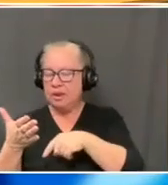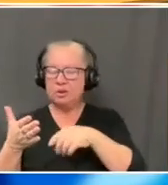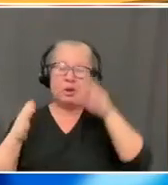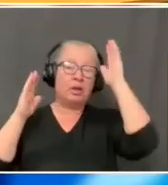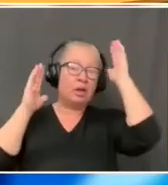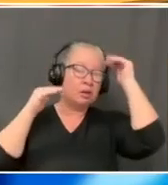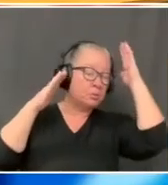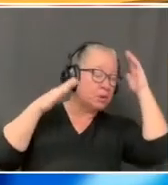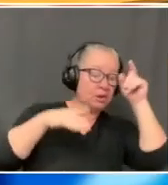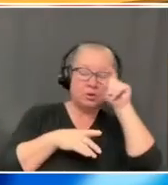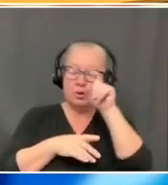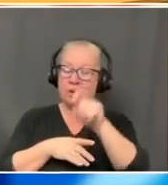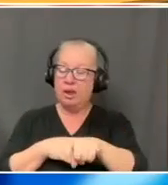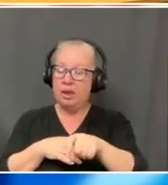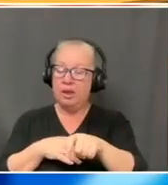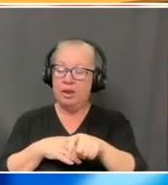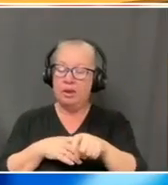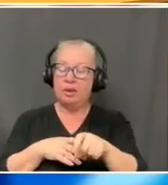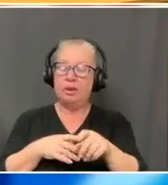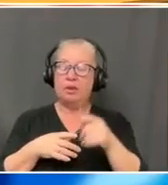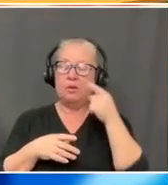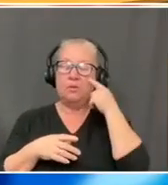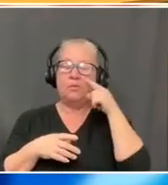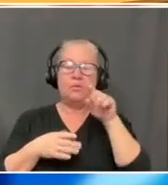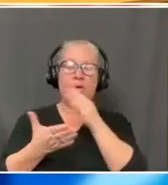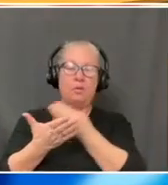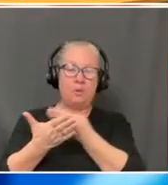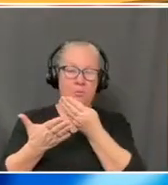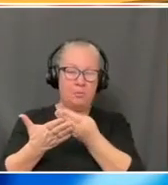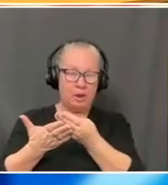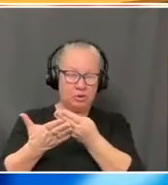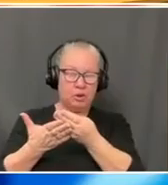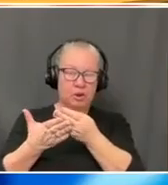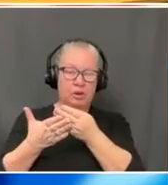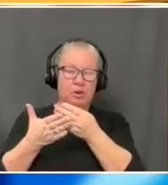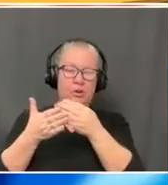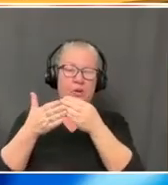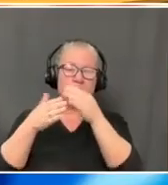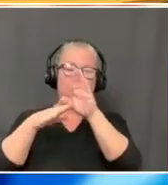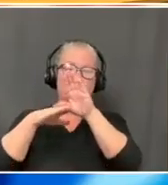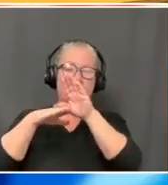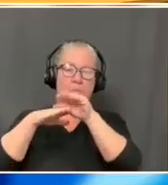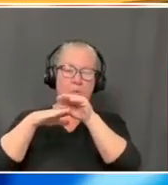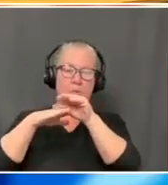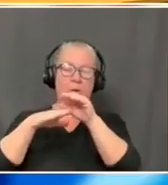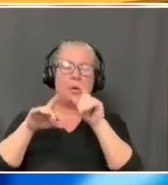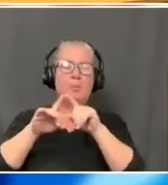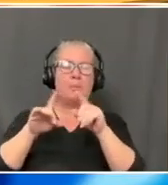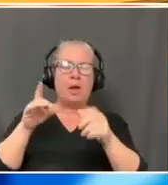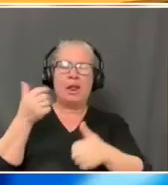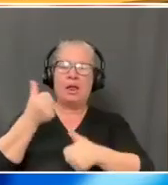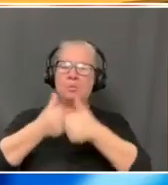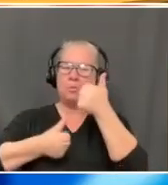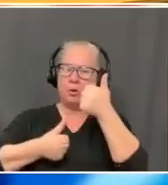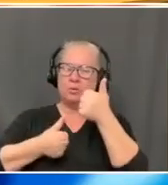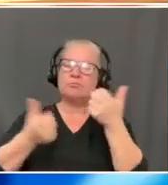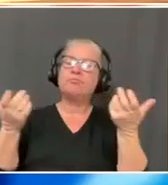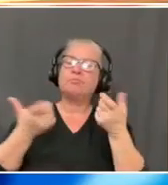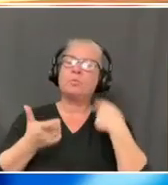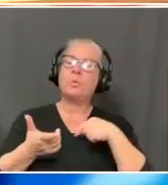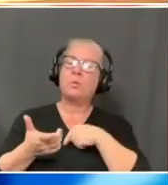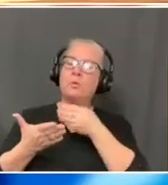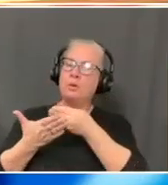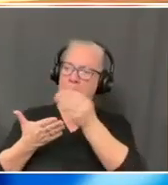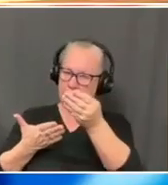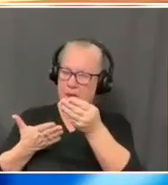the budget being made lower, that at most this is what would be spent in these areas next year. All right. And then I